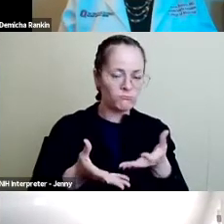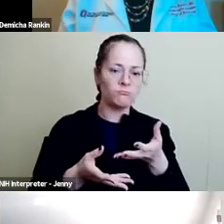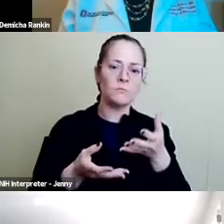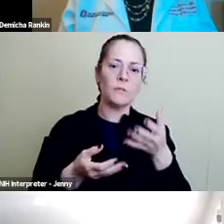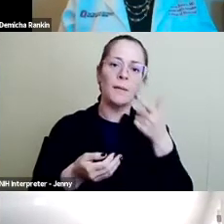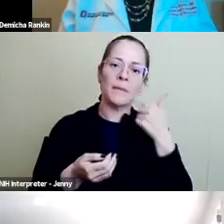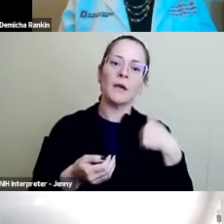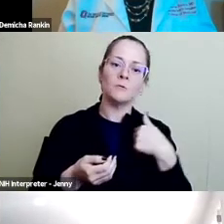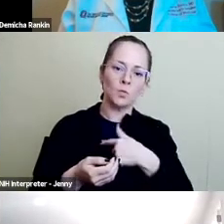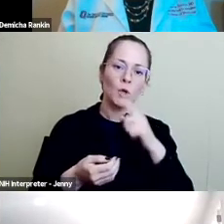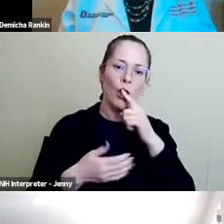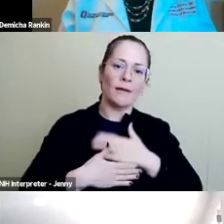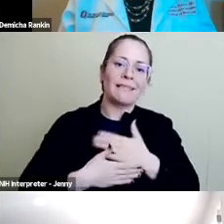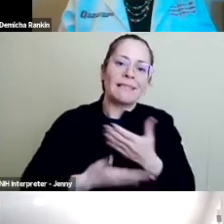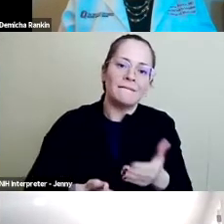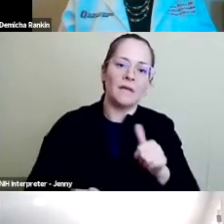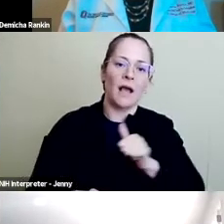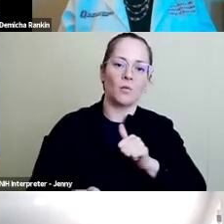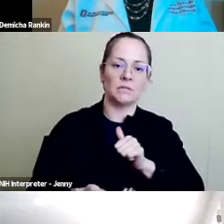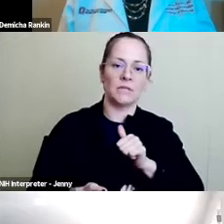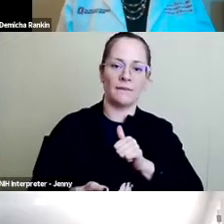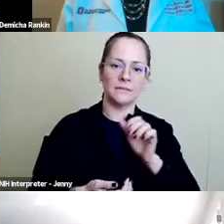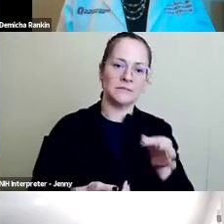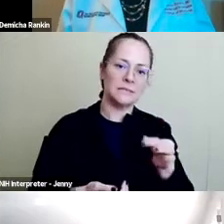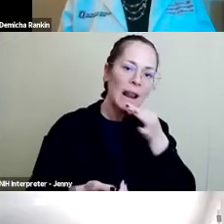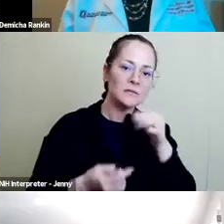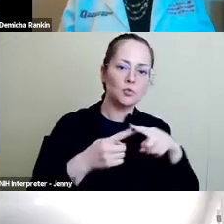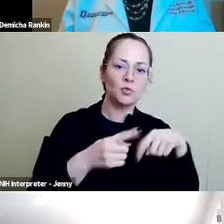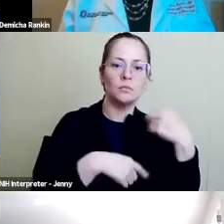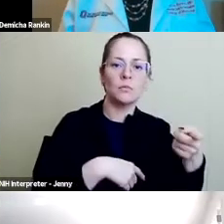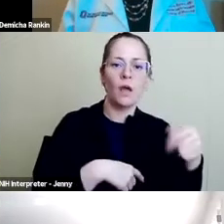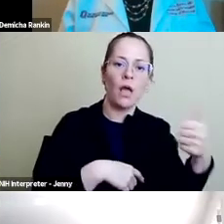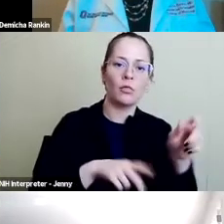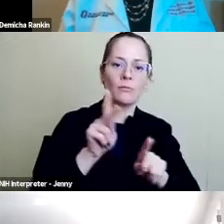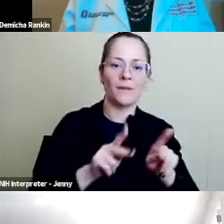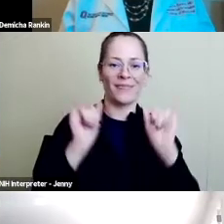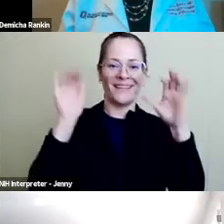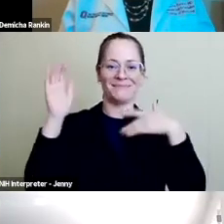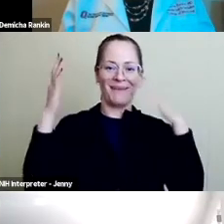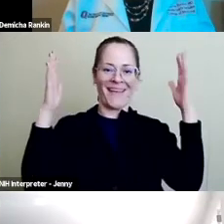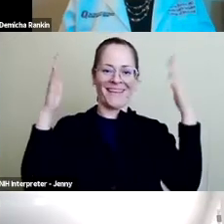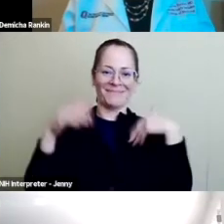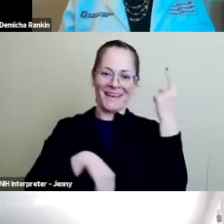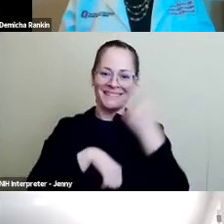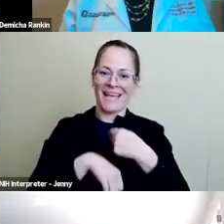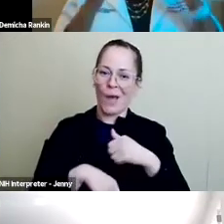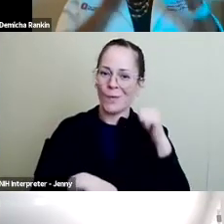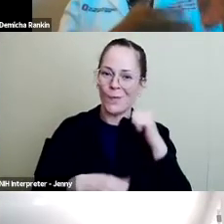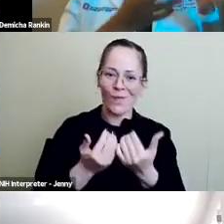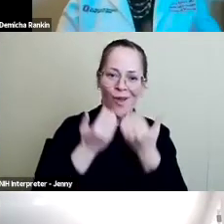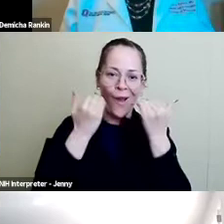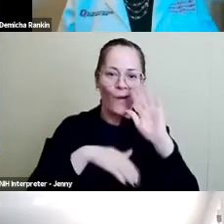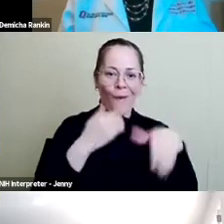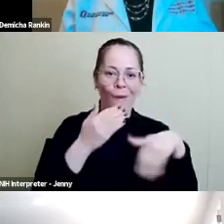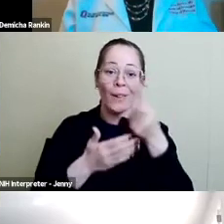ourselves and using our talents to help other people. So that's my anesthesiologist day. I will not hog all this because I also wear